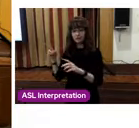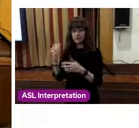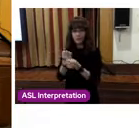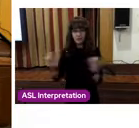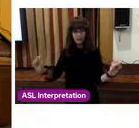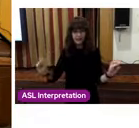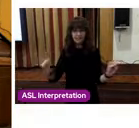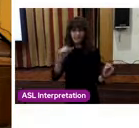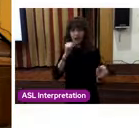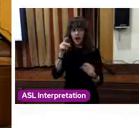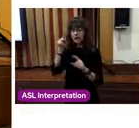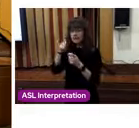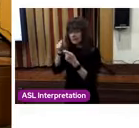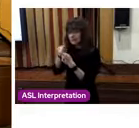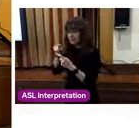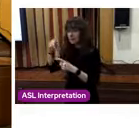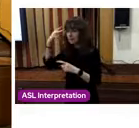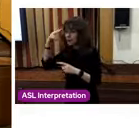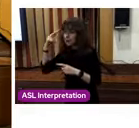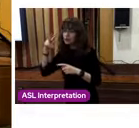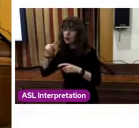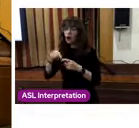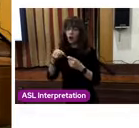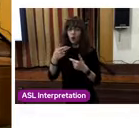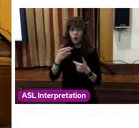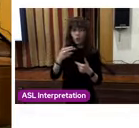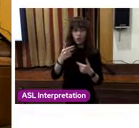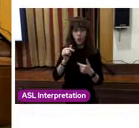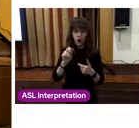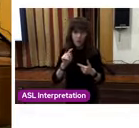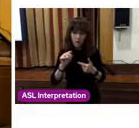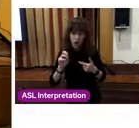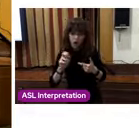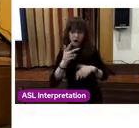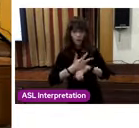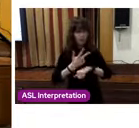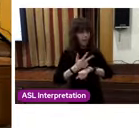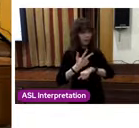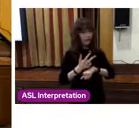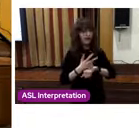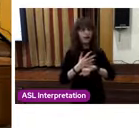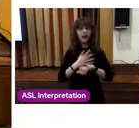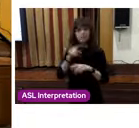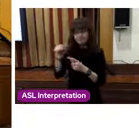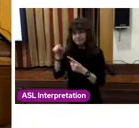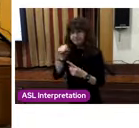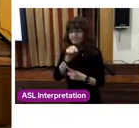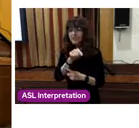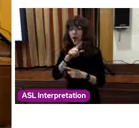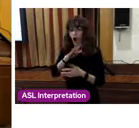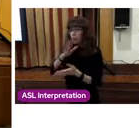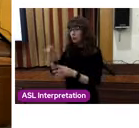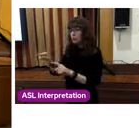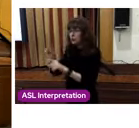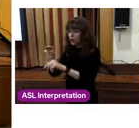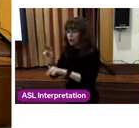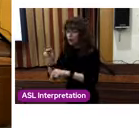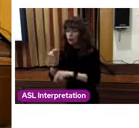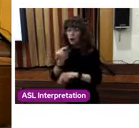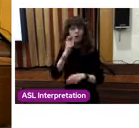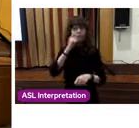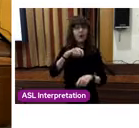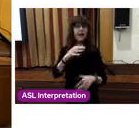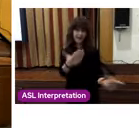and other countries, but that it doesn't apply to Ukrainian refugees on our southern border either. And so I think